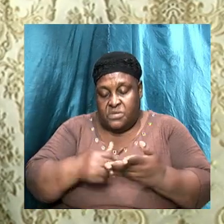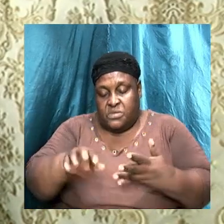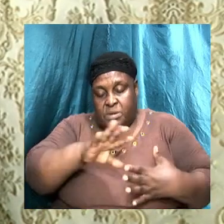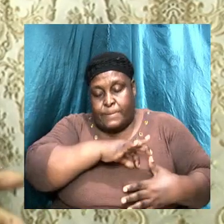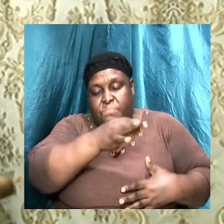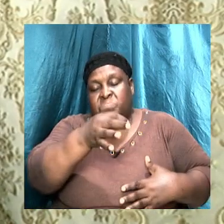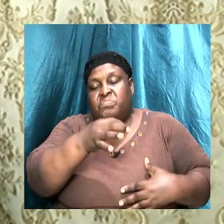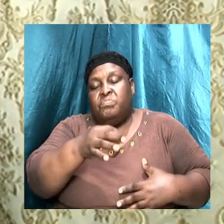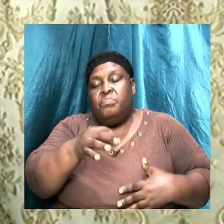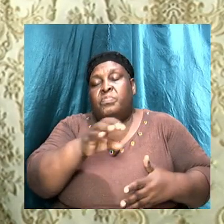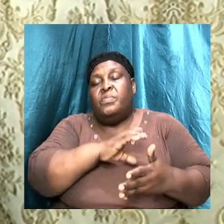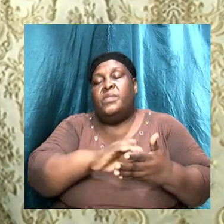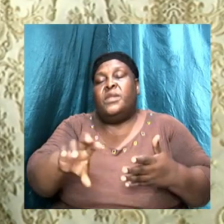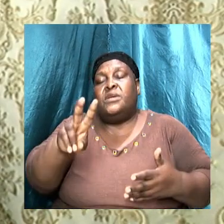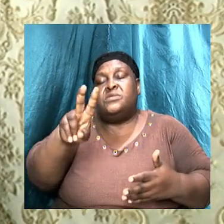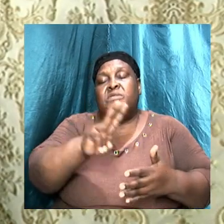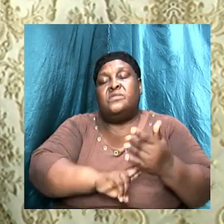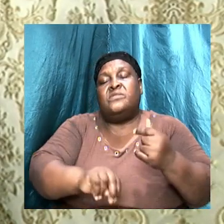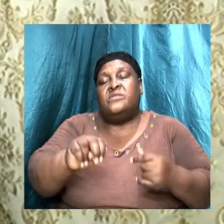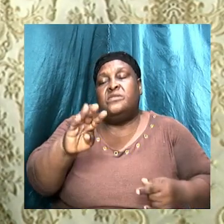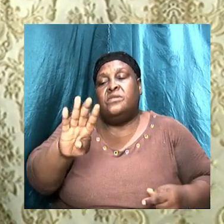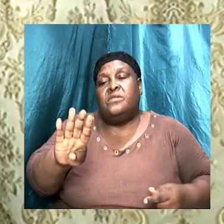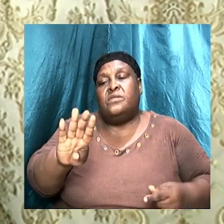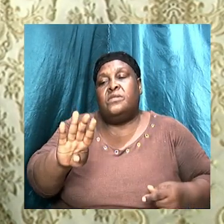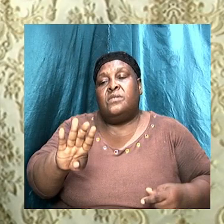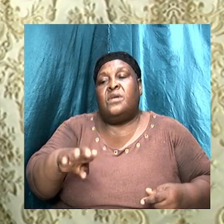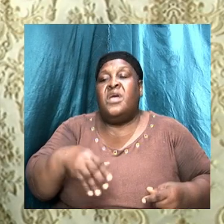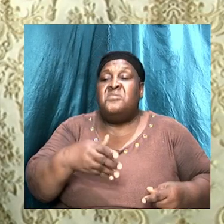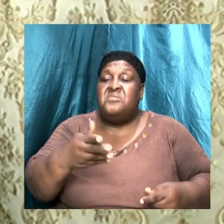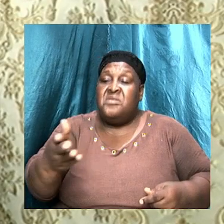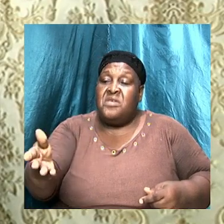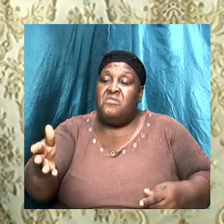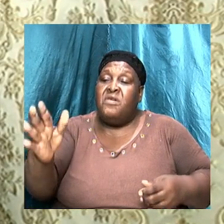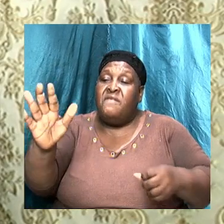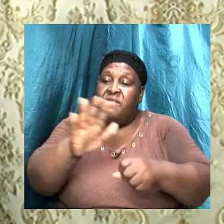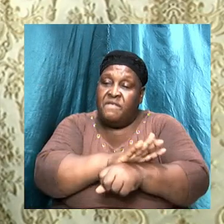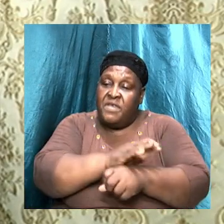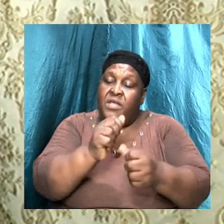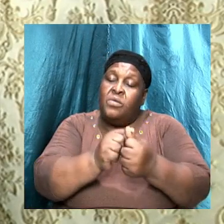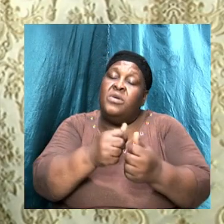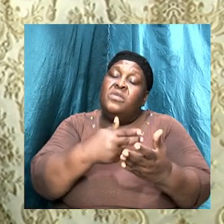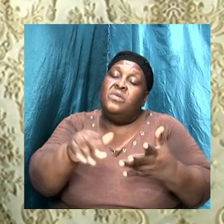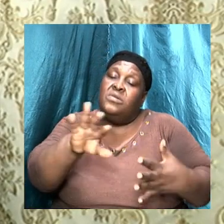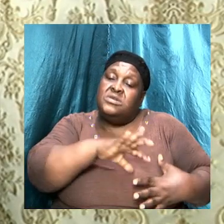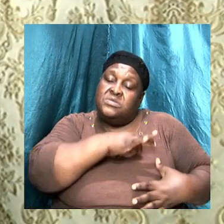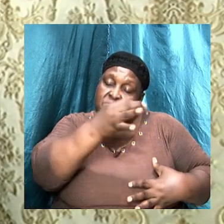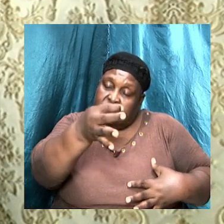Acts 2, verse 4, says that and they were filled with the Holy Ghost.